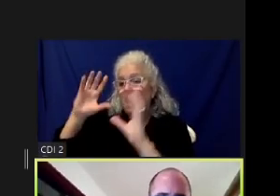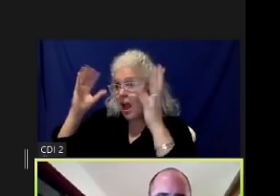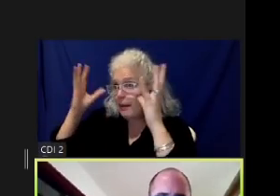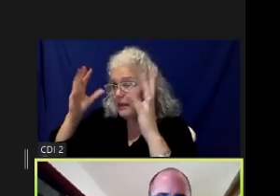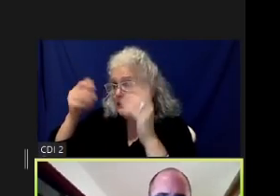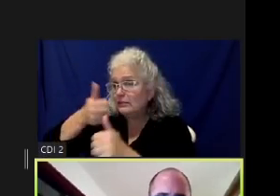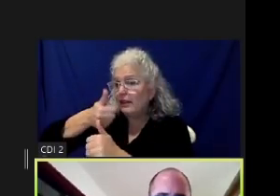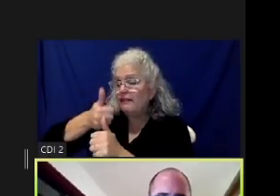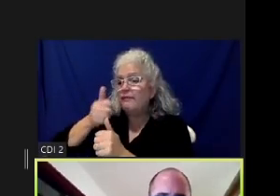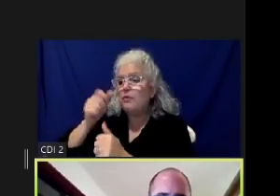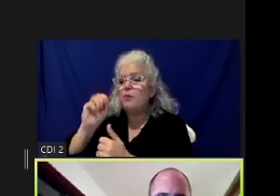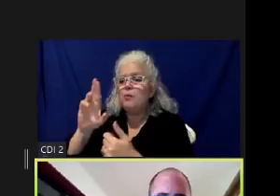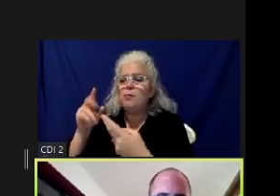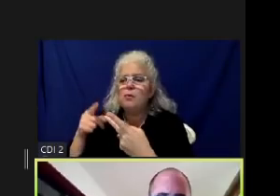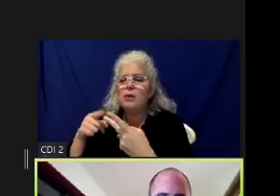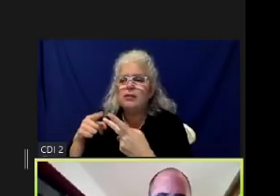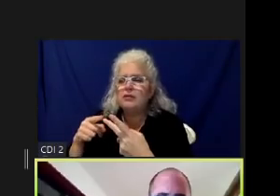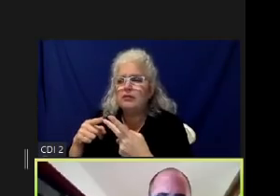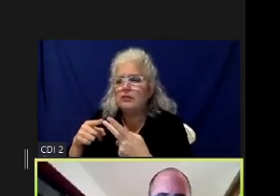to